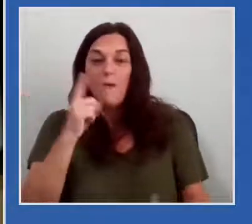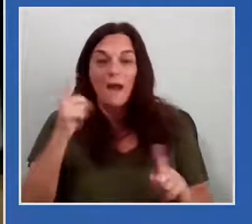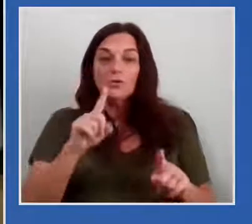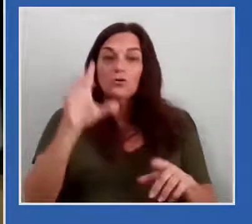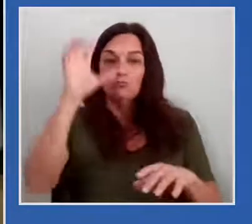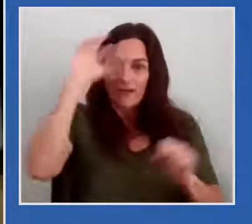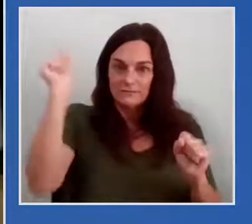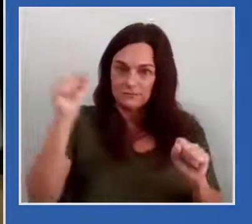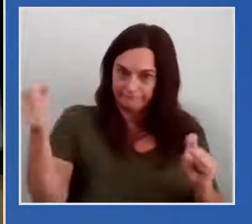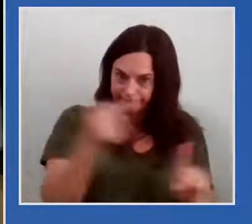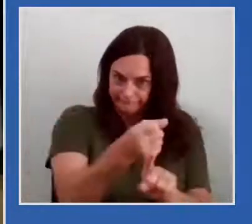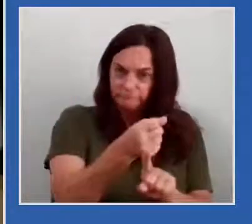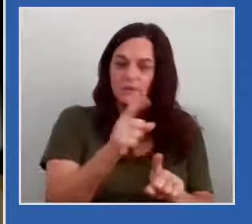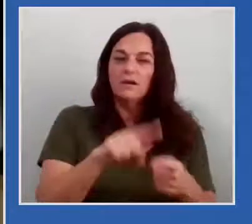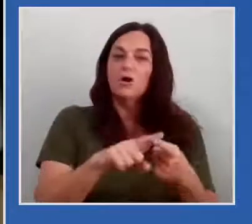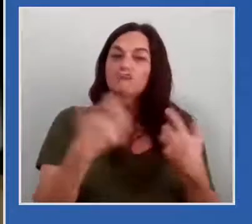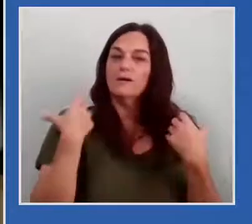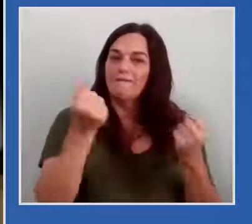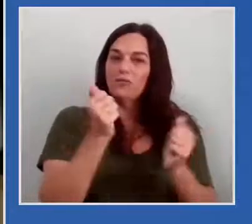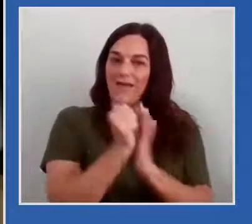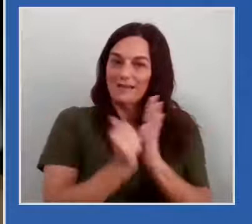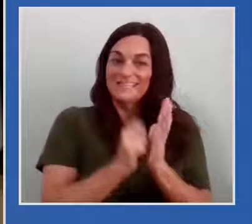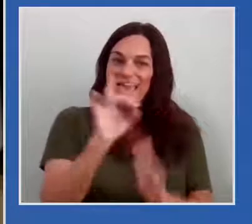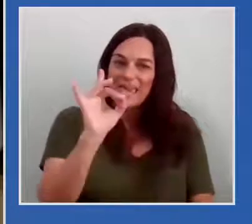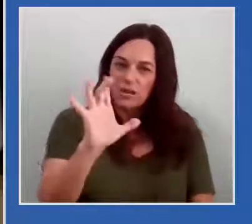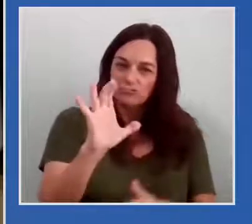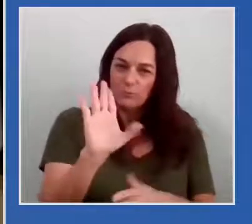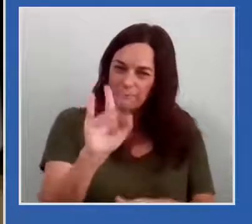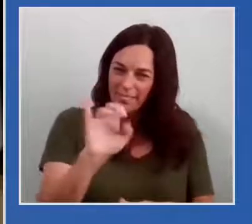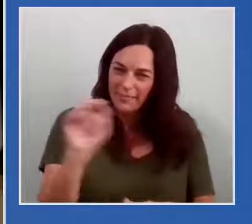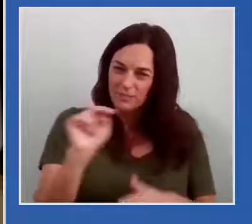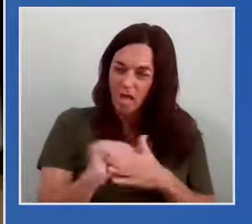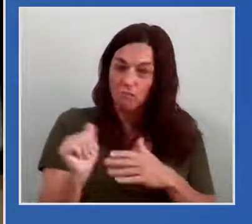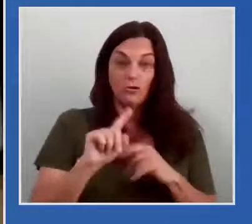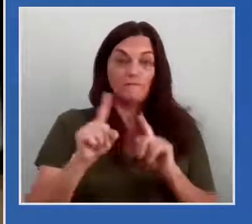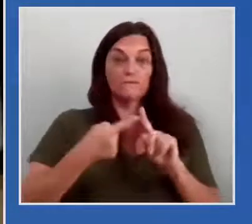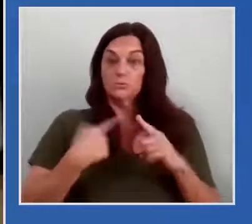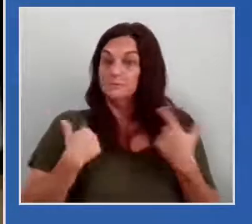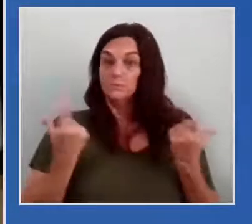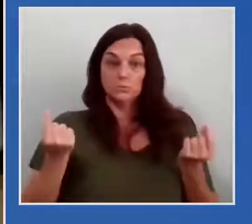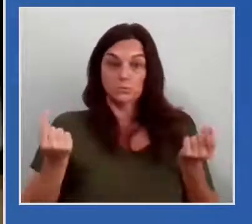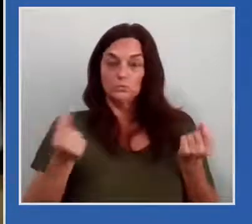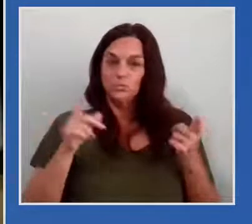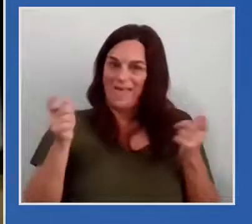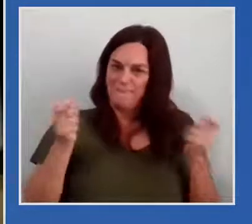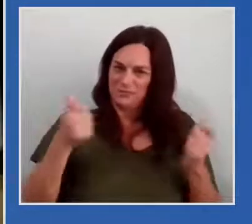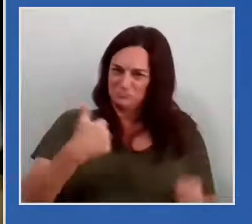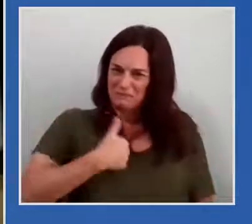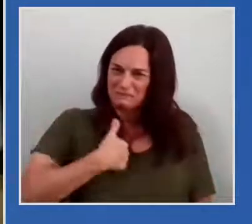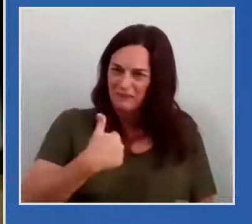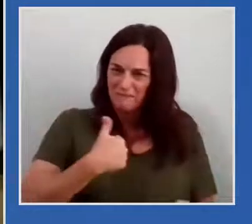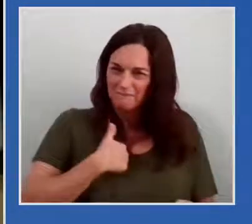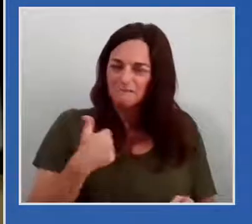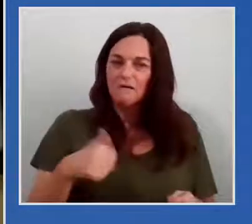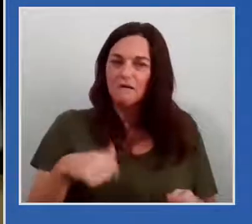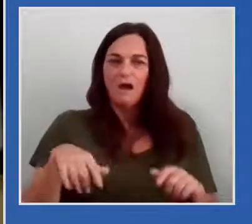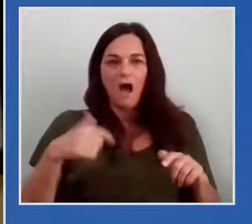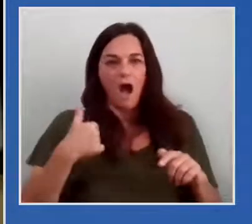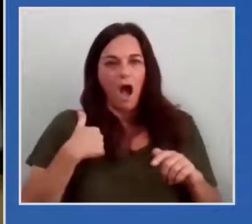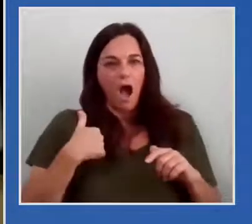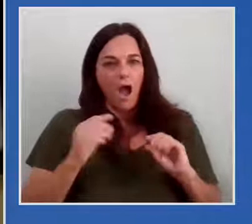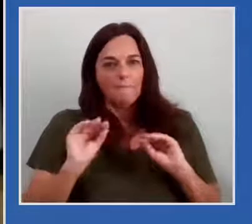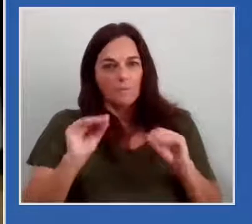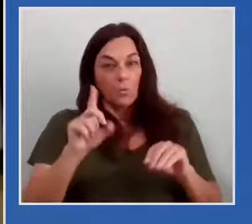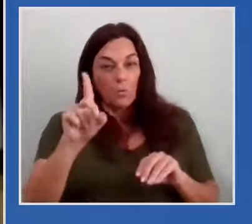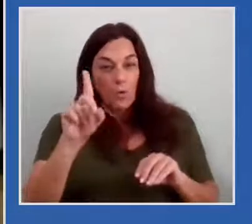Recovery Act, $800 billion. First thing I was able to do, and I was able to manage it myself, was that put $147